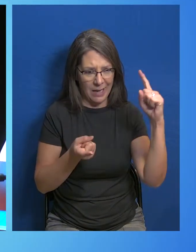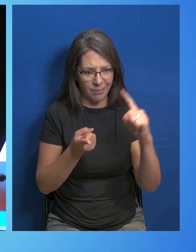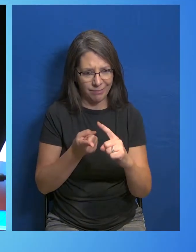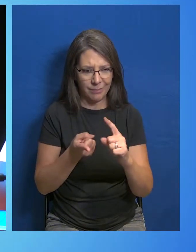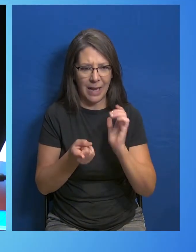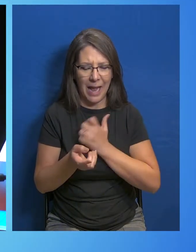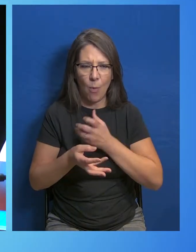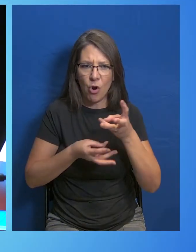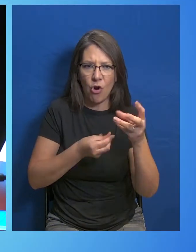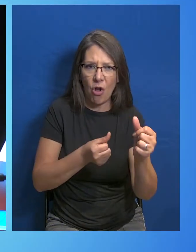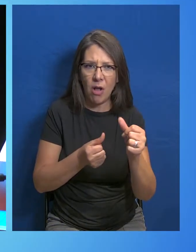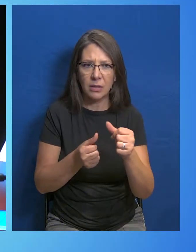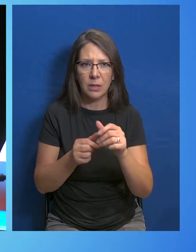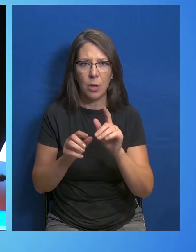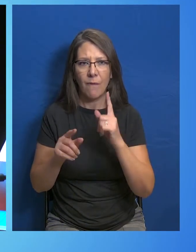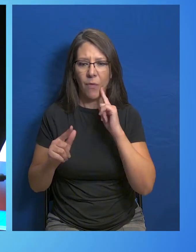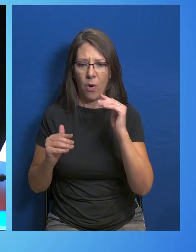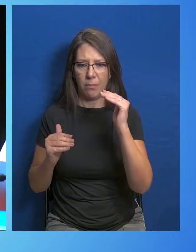the budget.